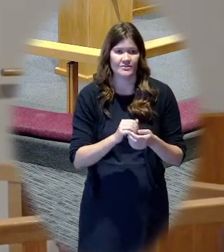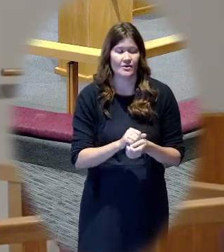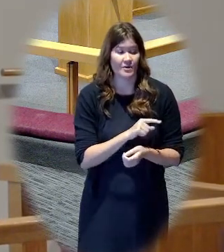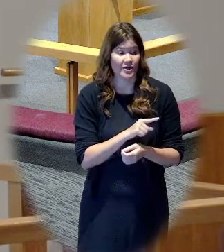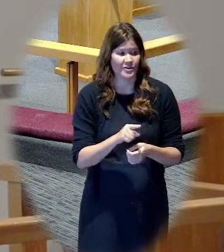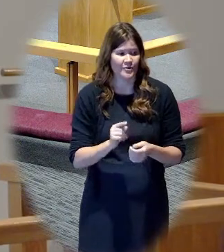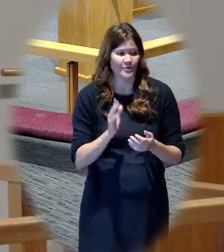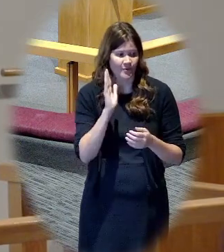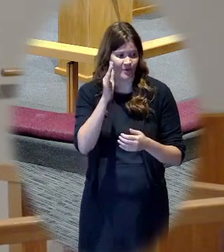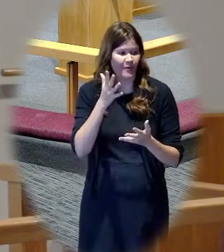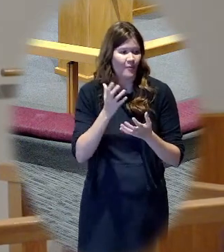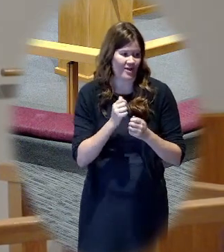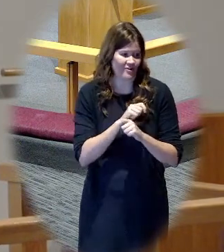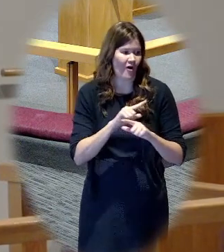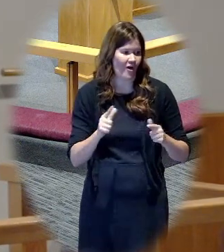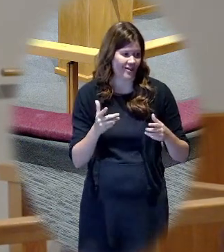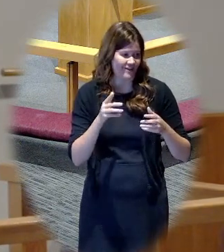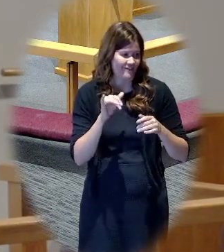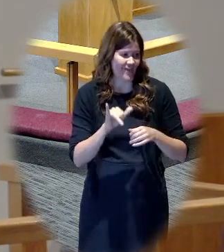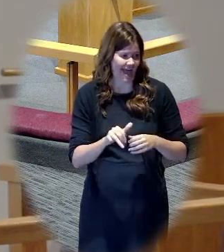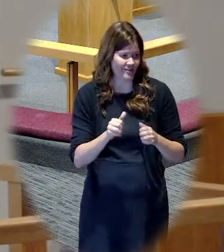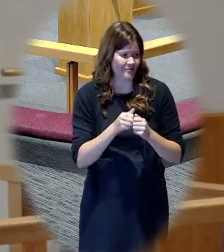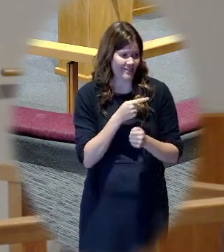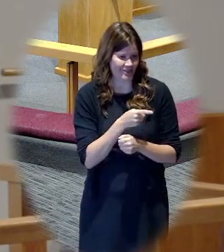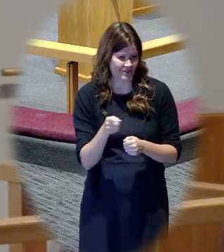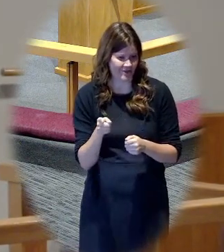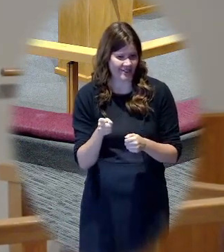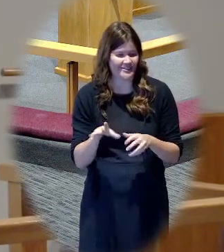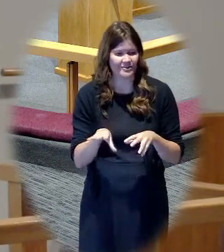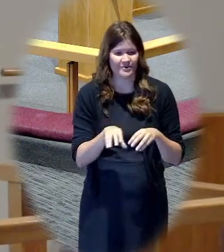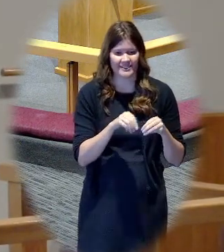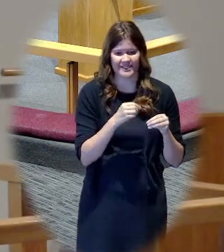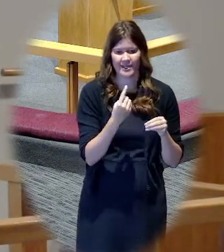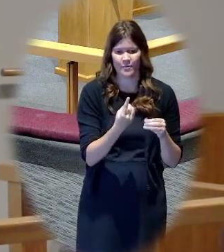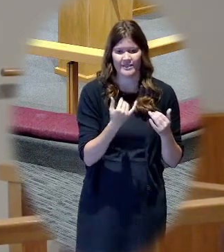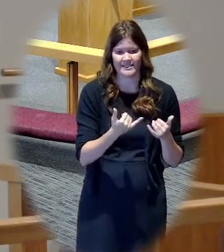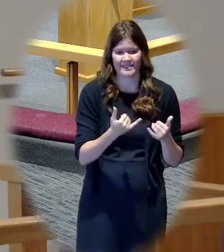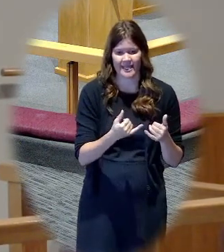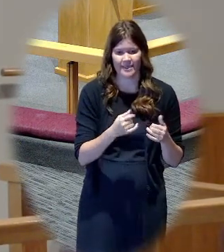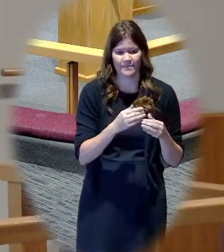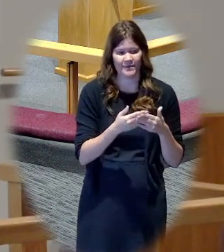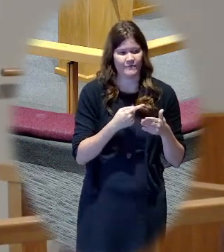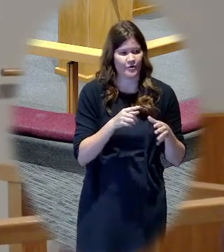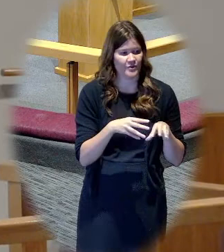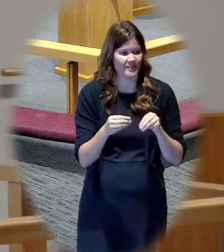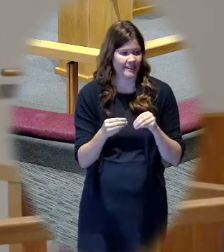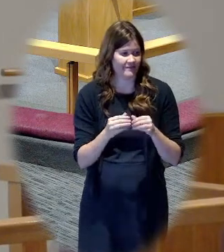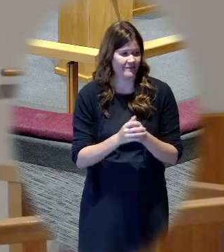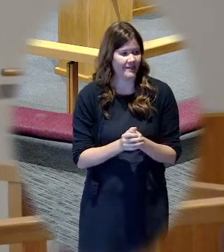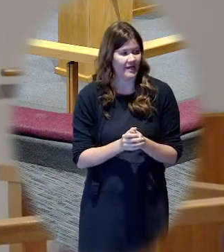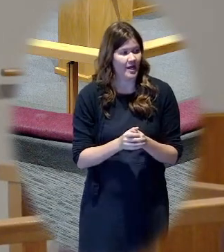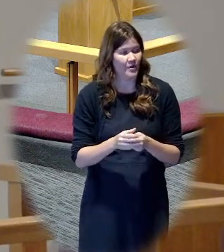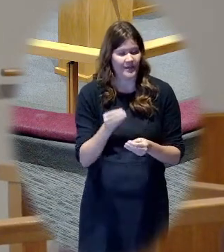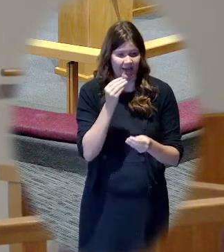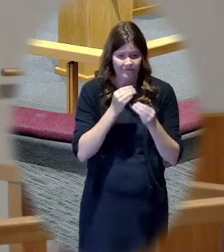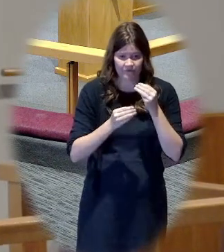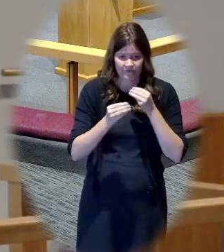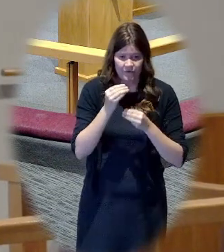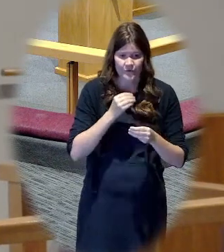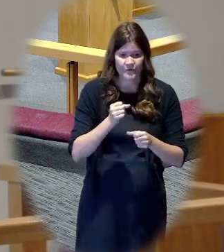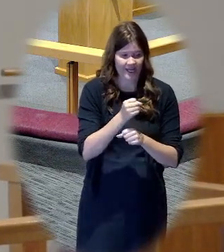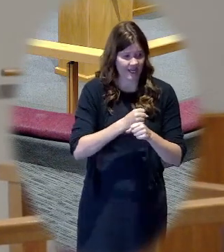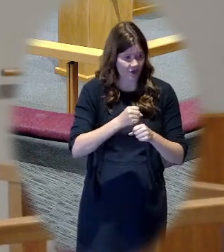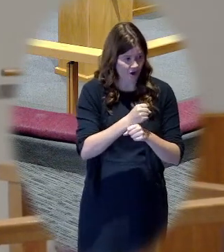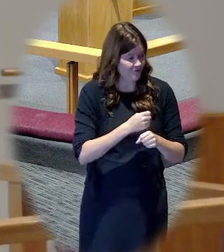with you. So pick one of these up. It's by either of the doors as we exit. Immediately following today, we have donuts and coffee, of course, over